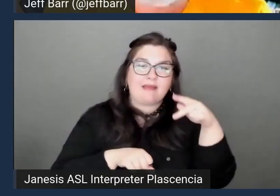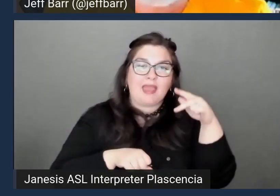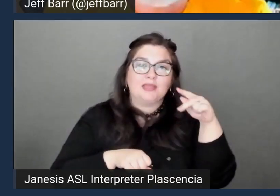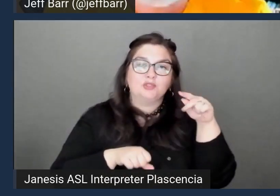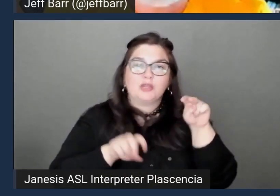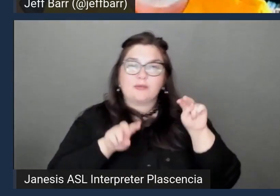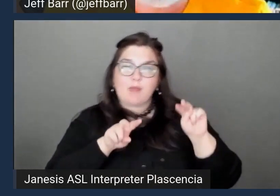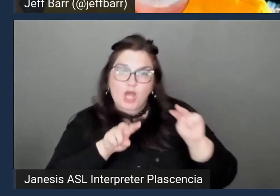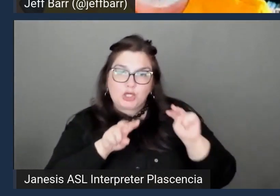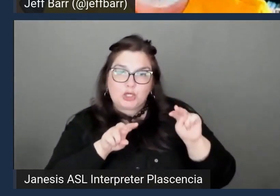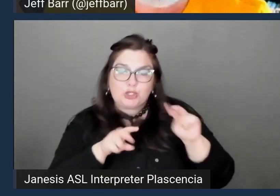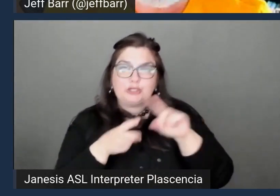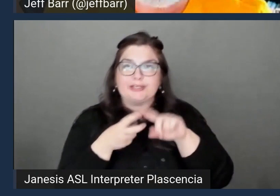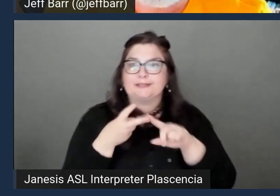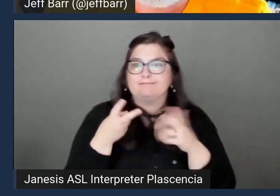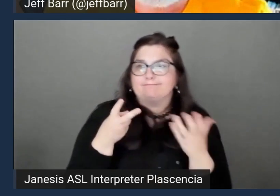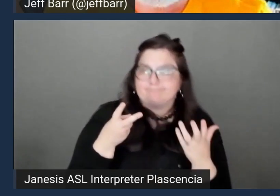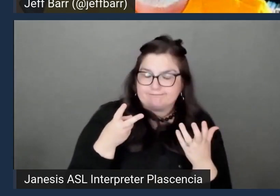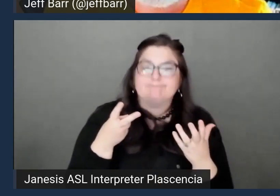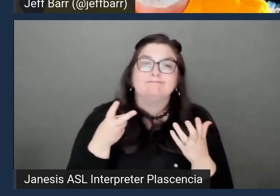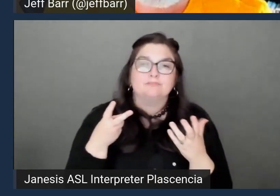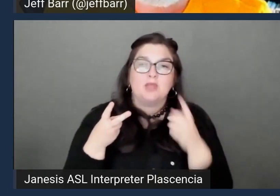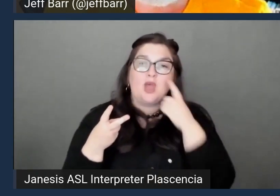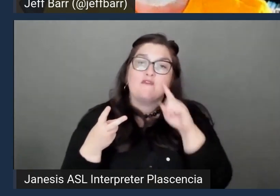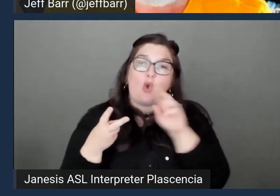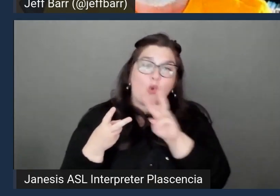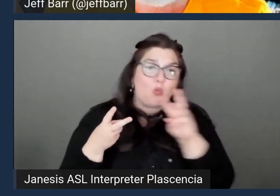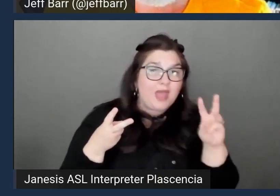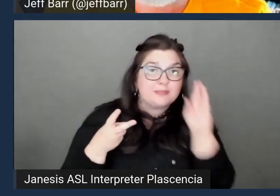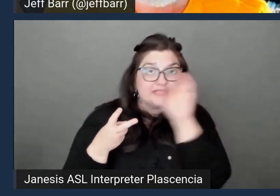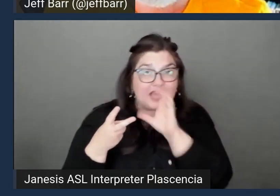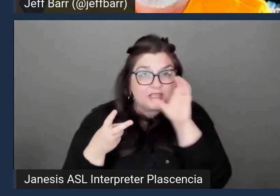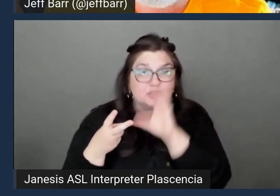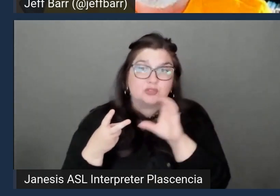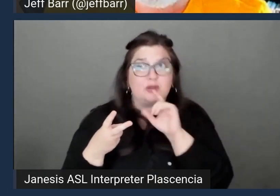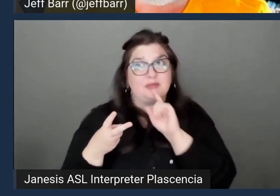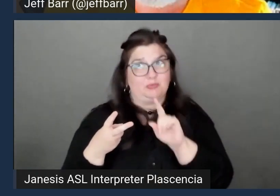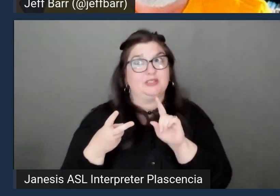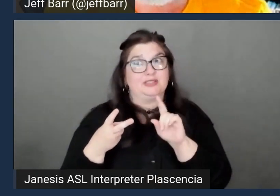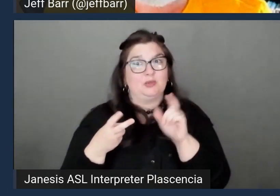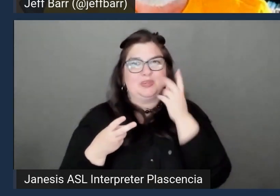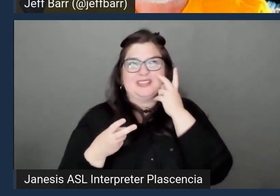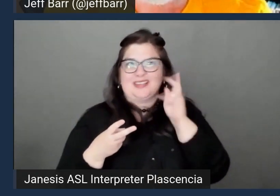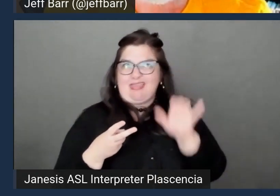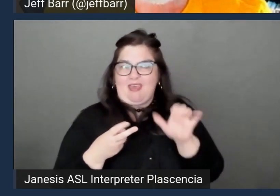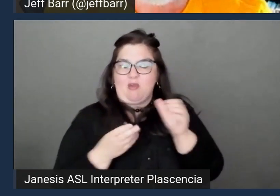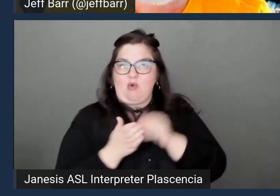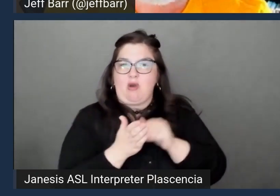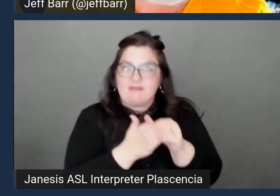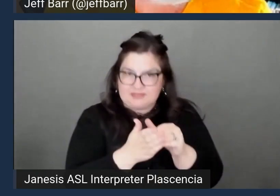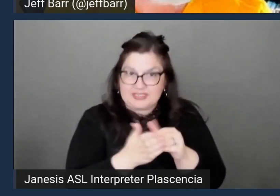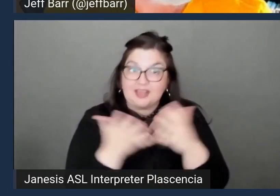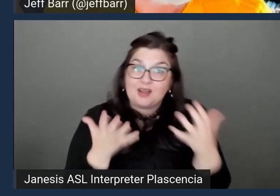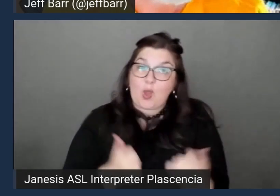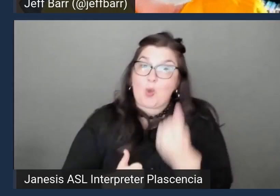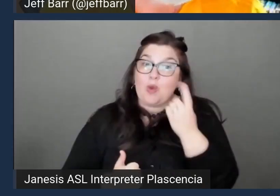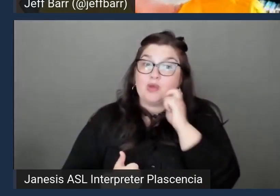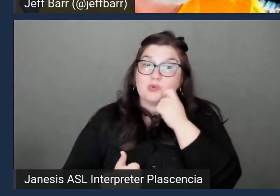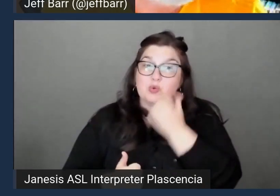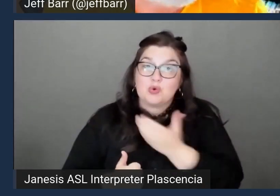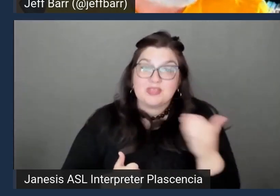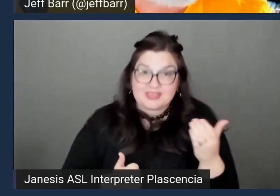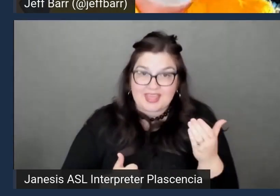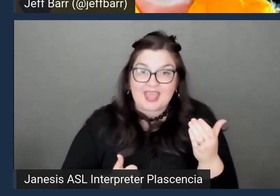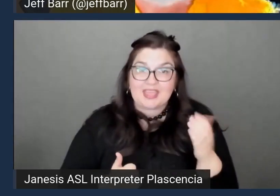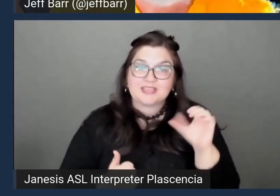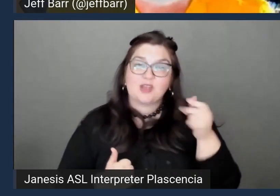it used for website search pretty frequently. One of the cool things about OpenSearch is